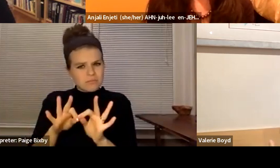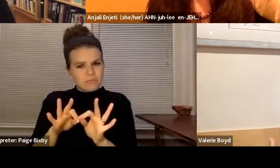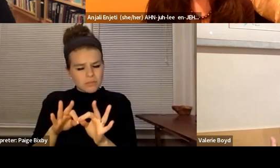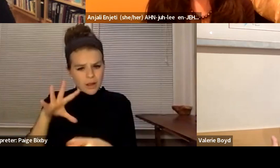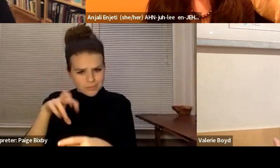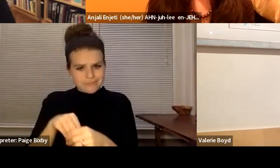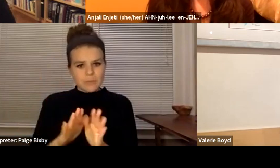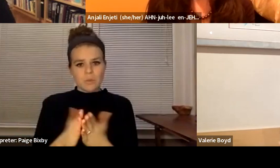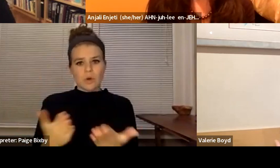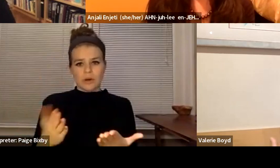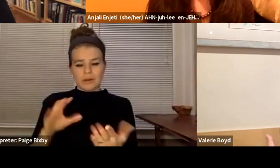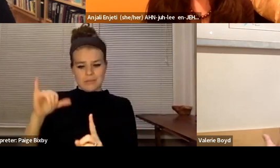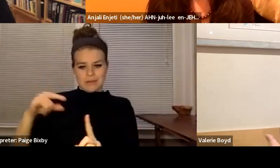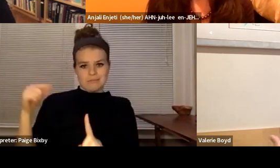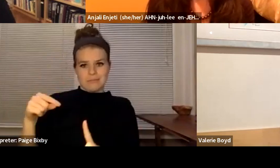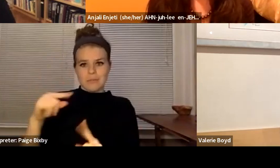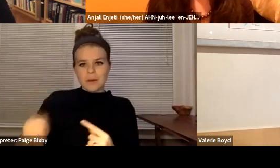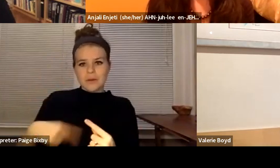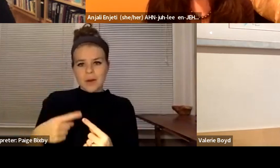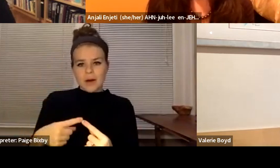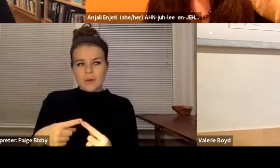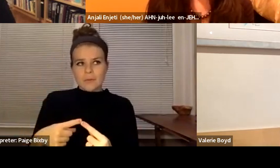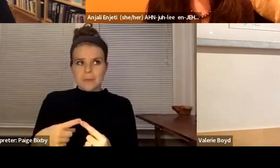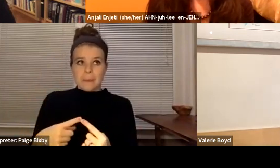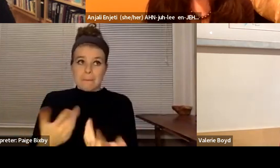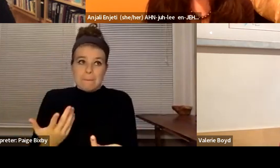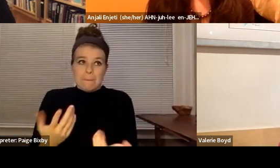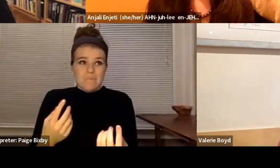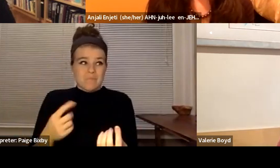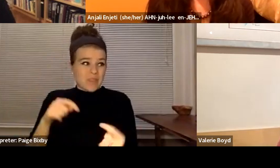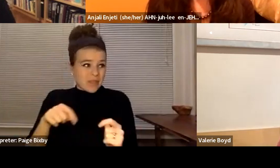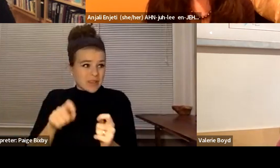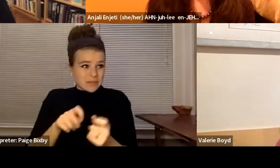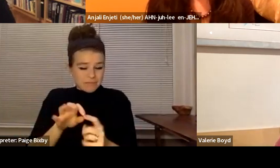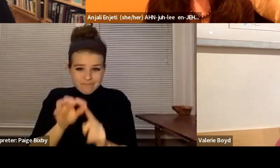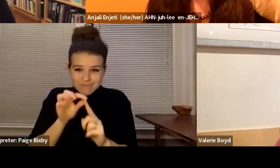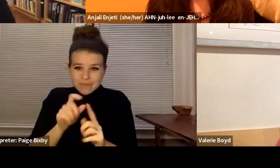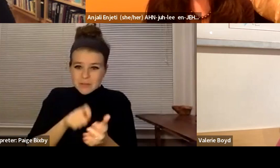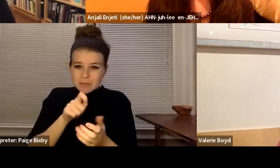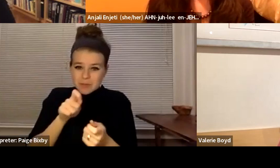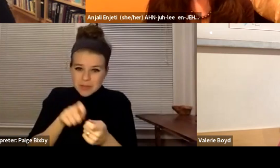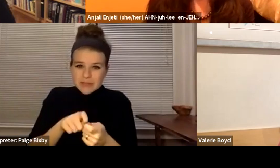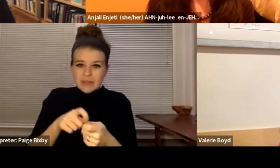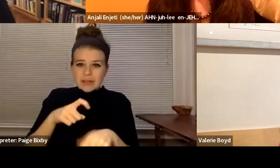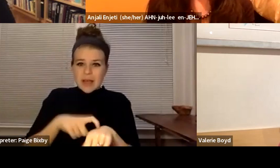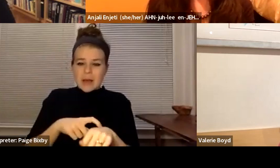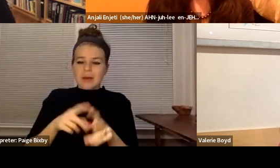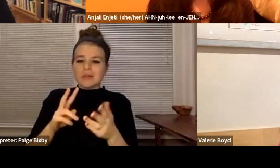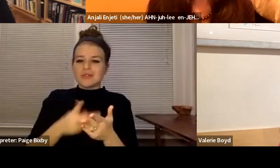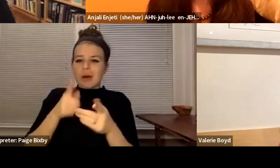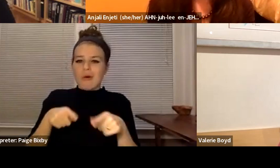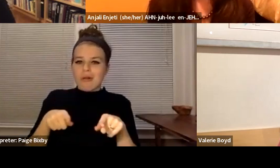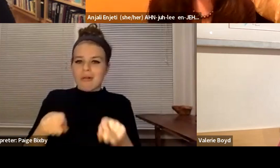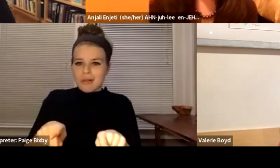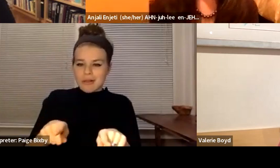book that was about this particular period of dual pandemics that have affected